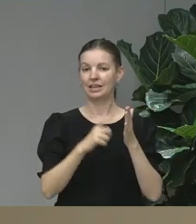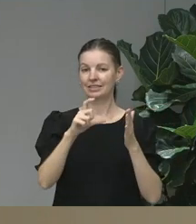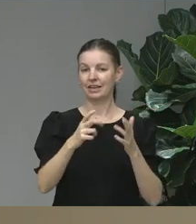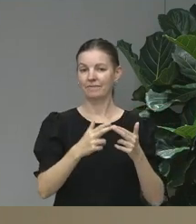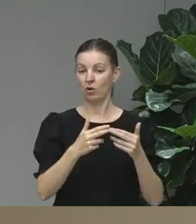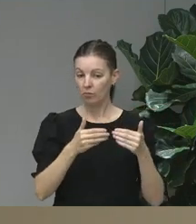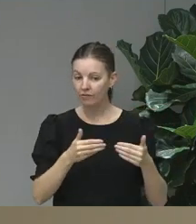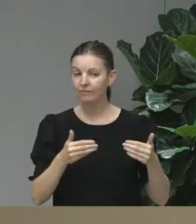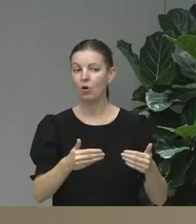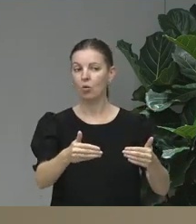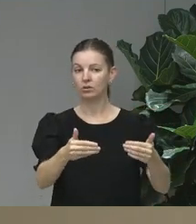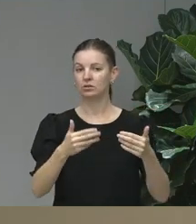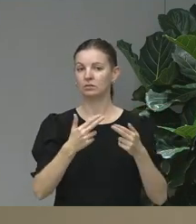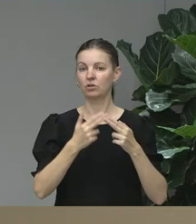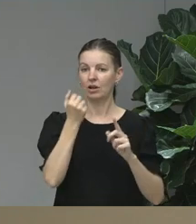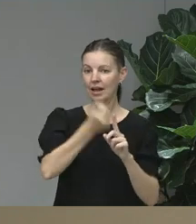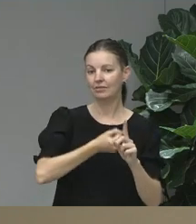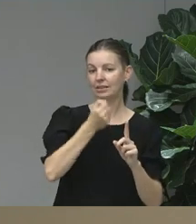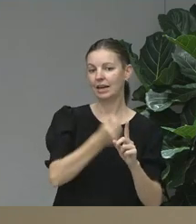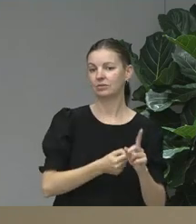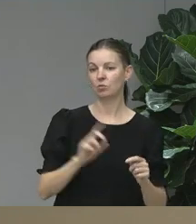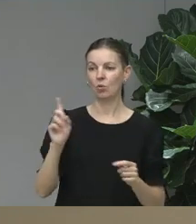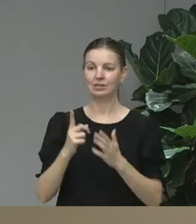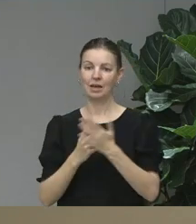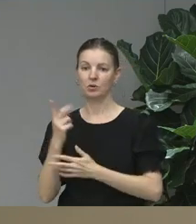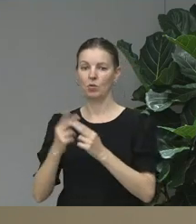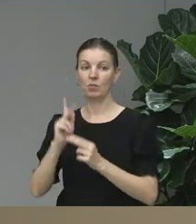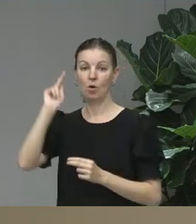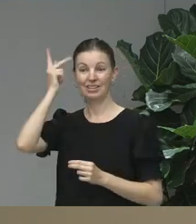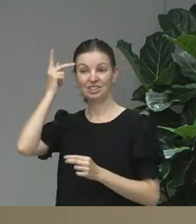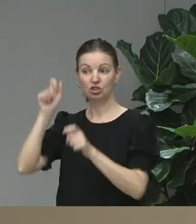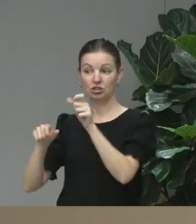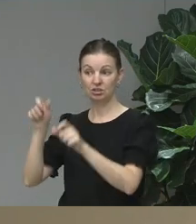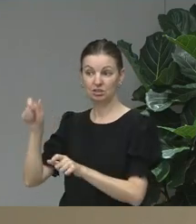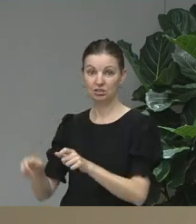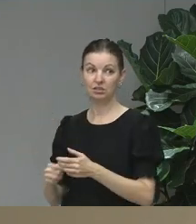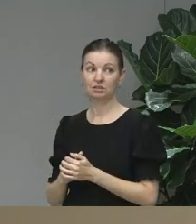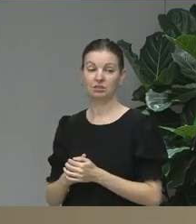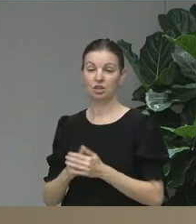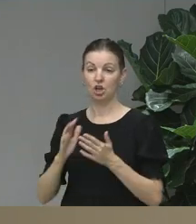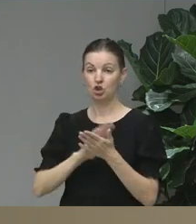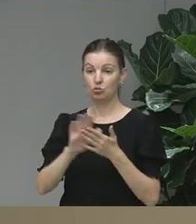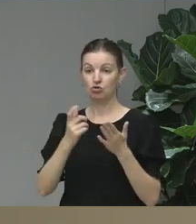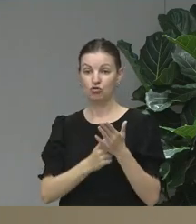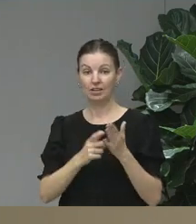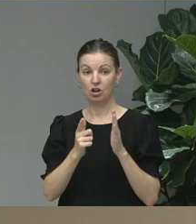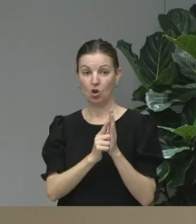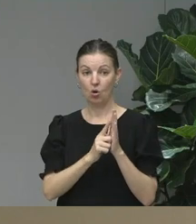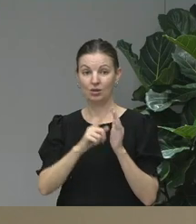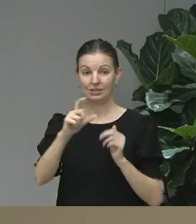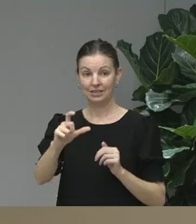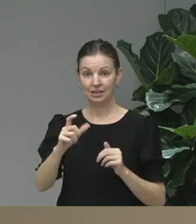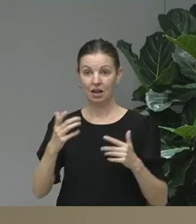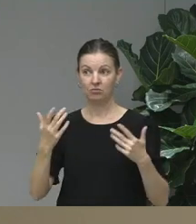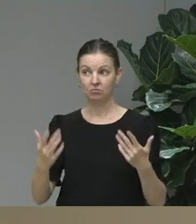forward, advocate? Where are we with the politicians, Caitlin, the Human Rights Law Centre? How does this change your calculus